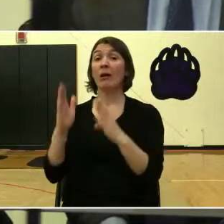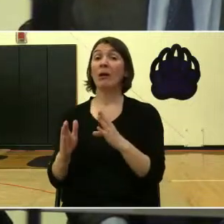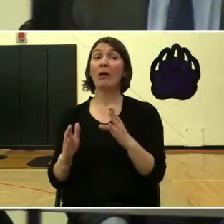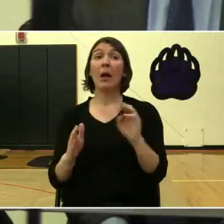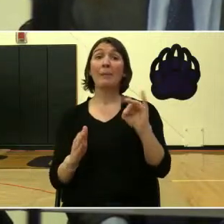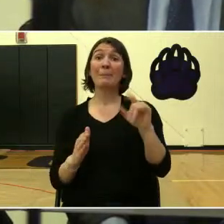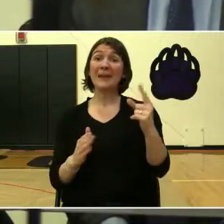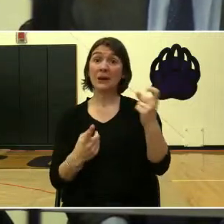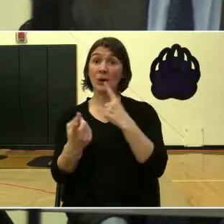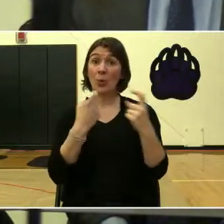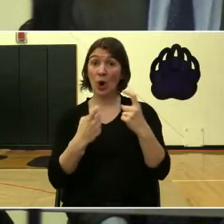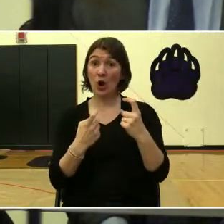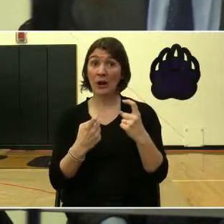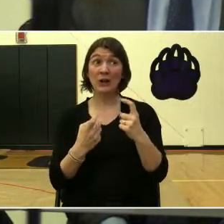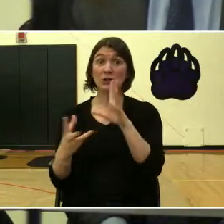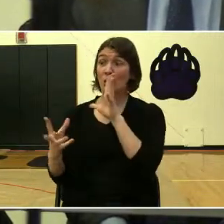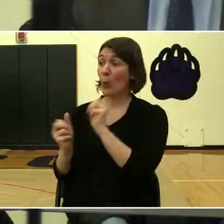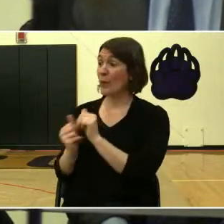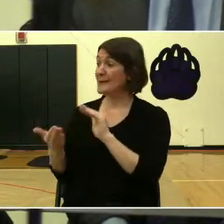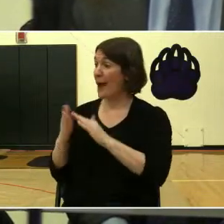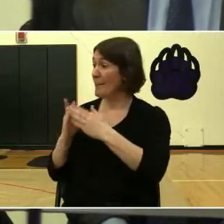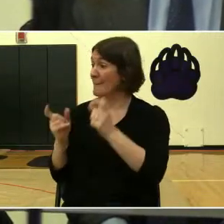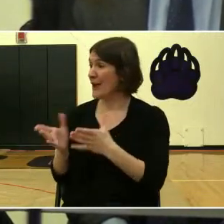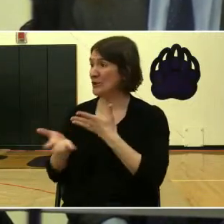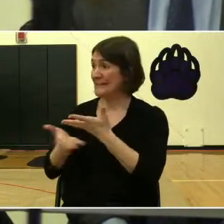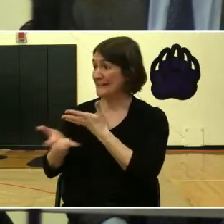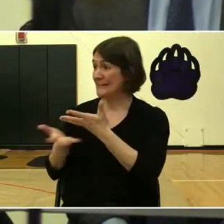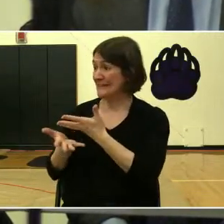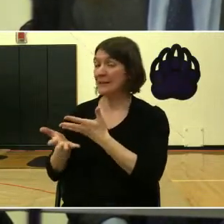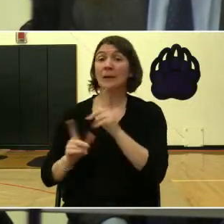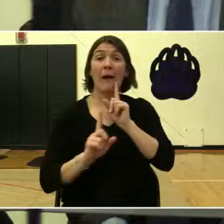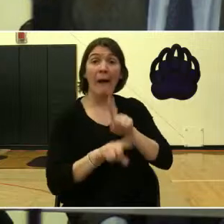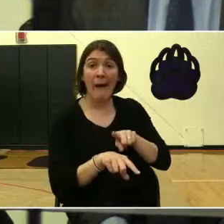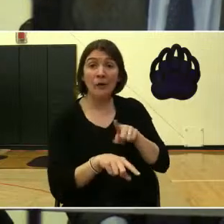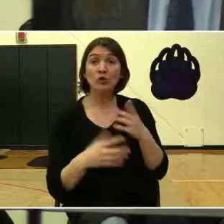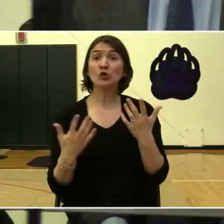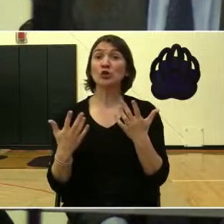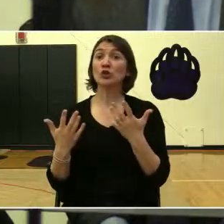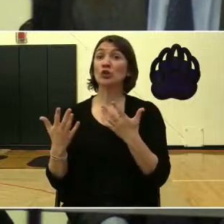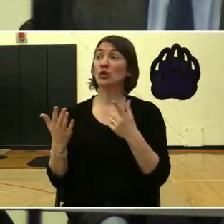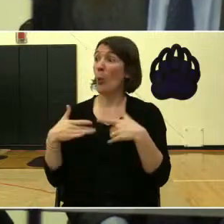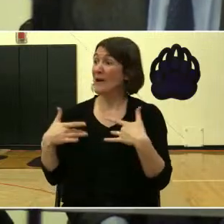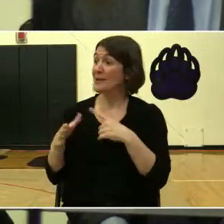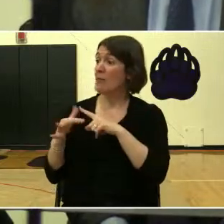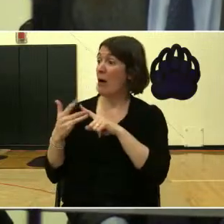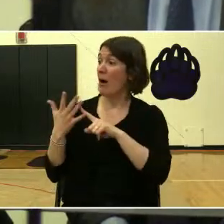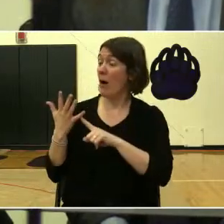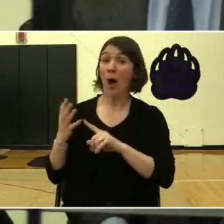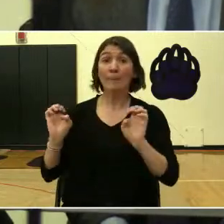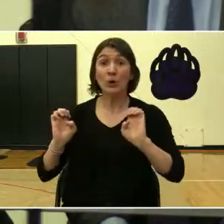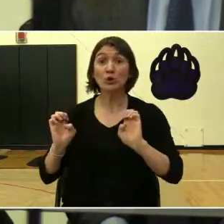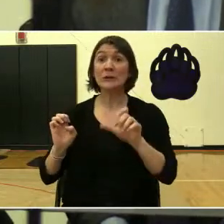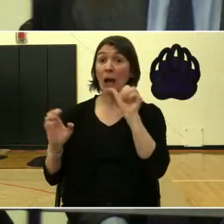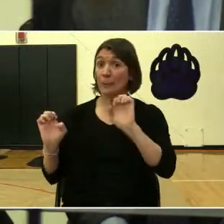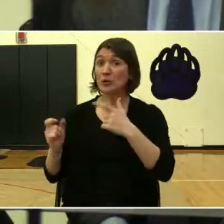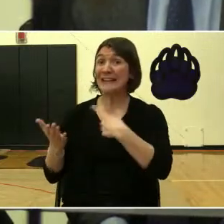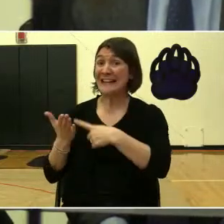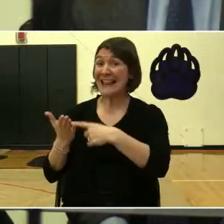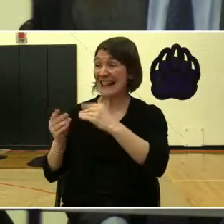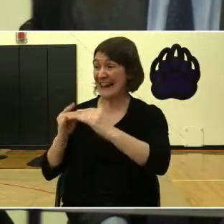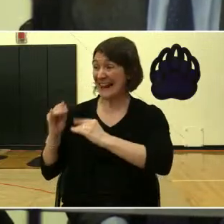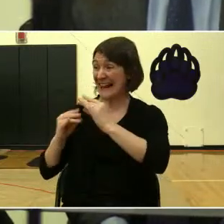inquiry uh talking with the town manager about um various things going on in the town emergencies non-emergencies